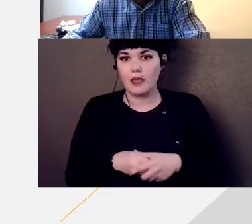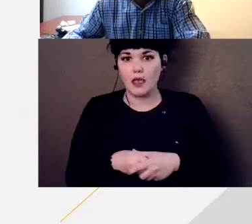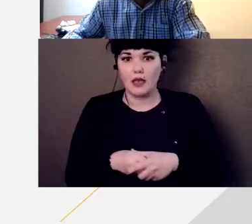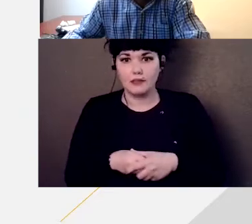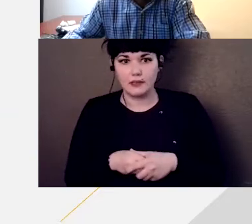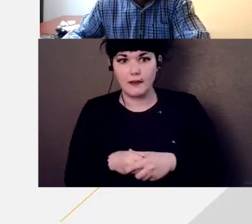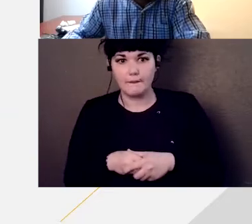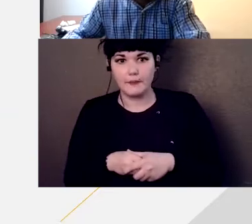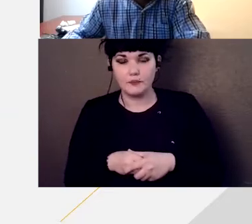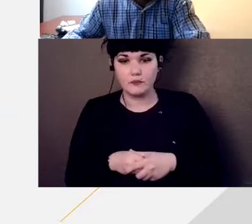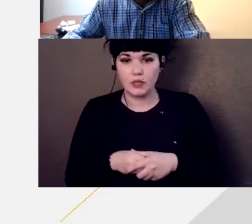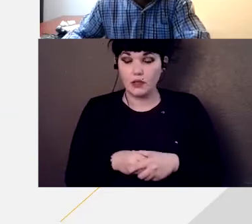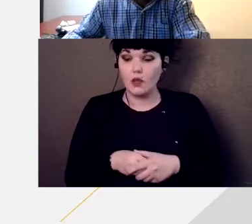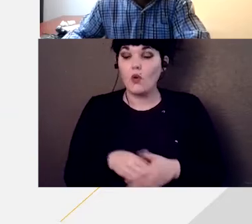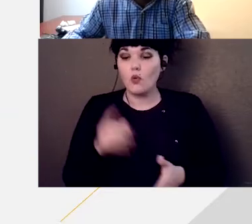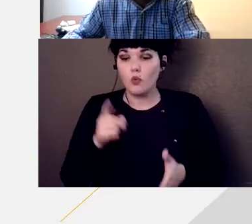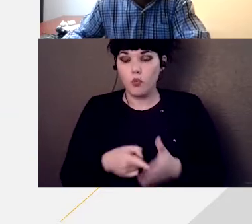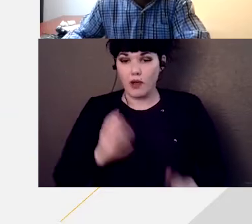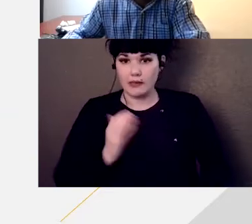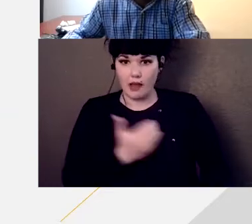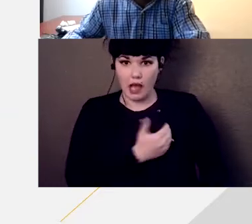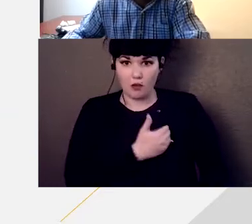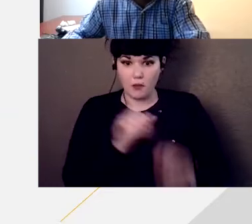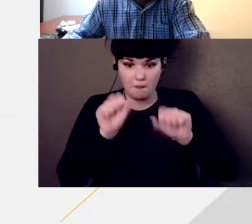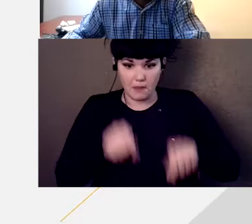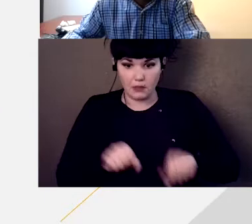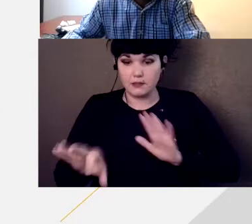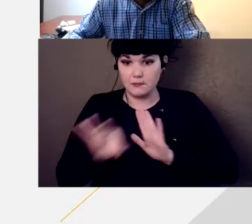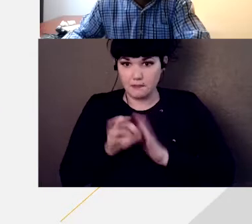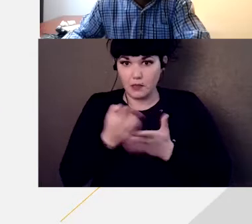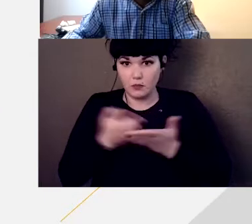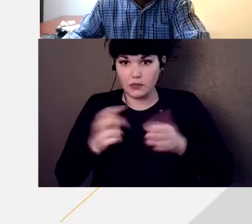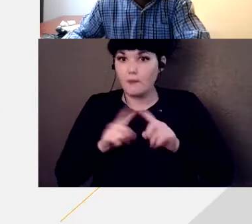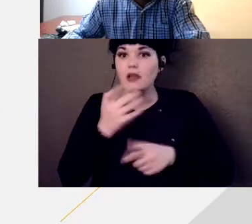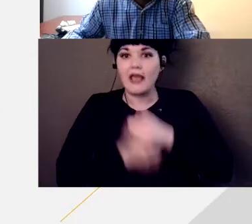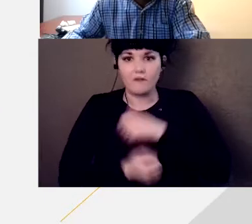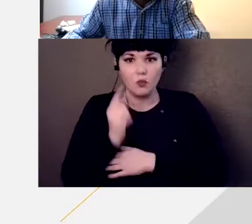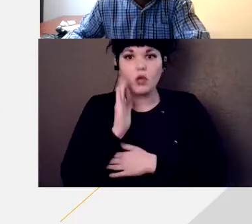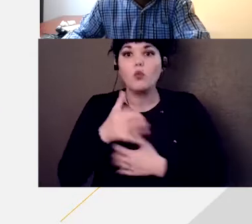own recourses, but everyone will be served.